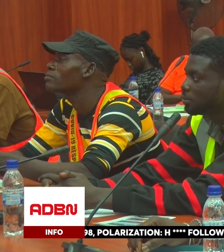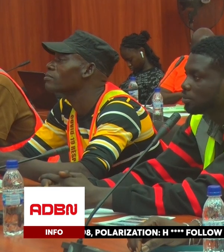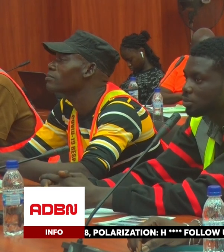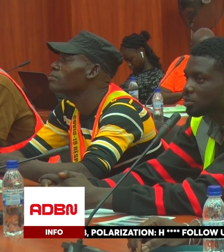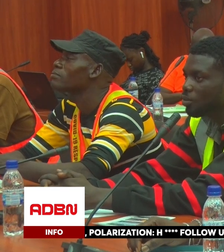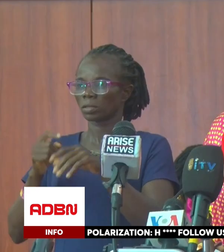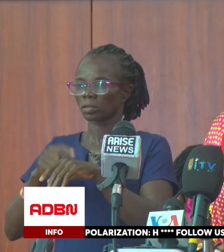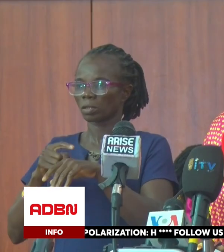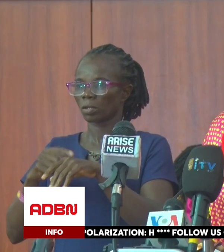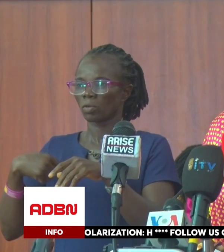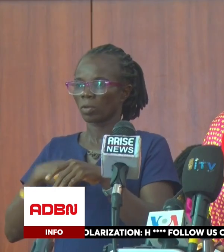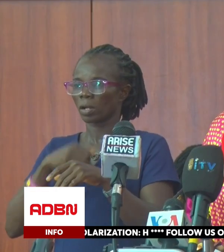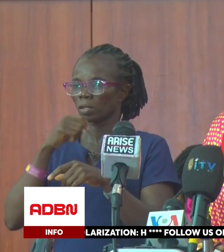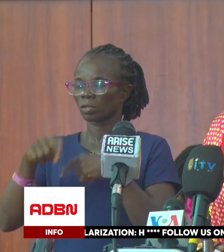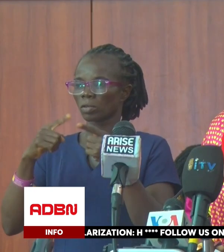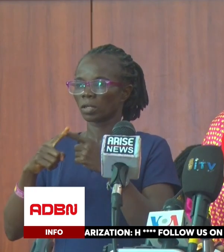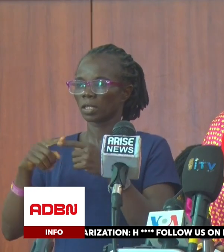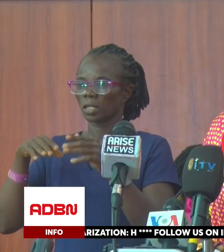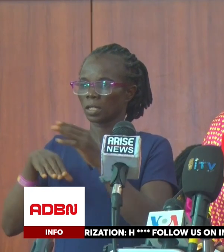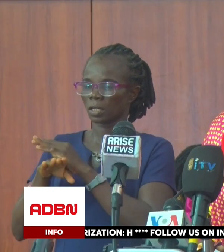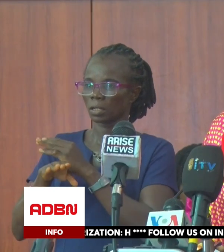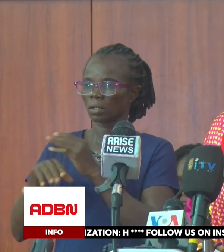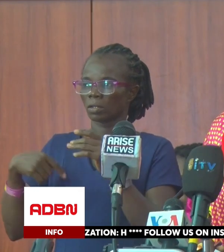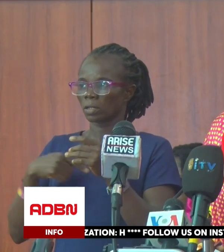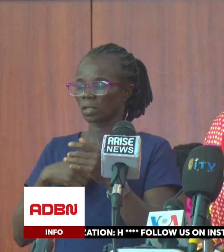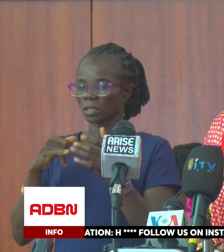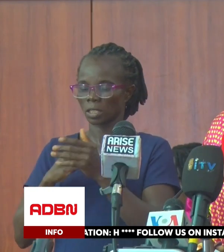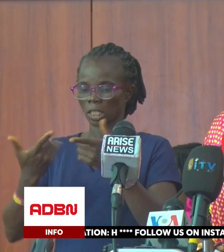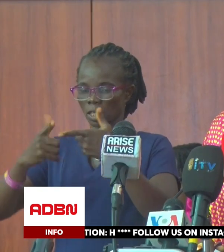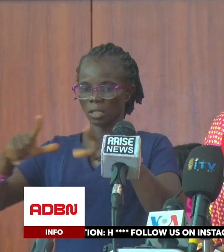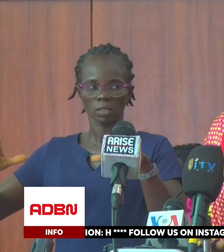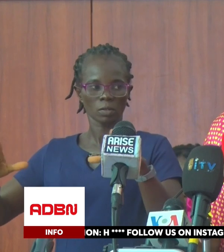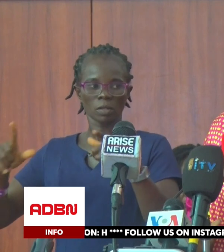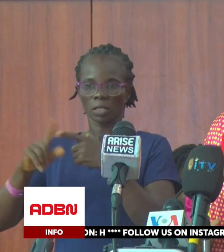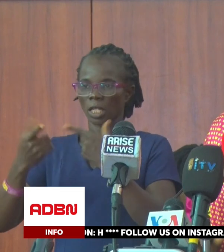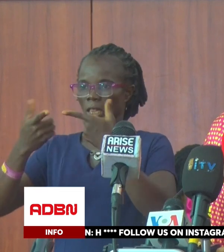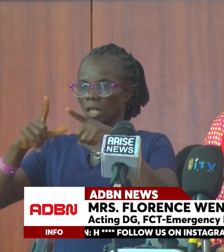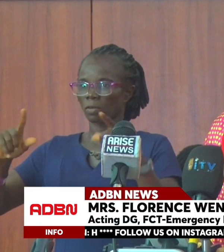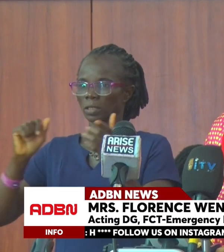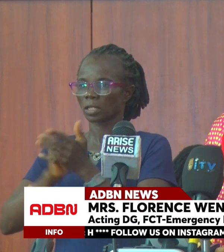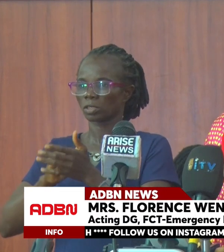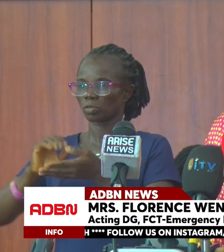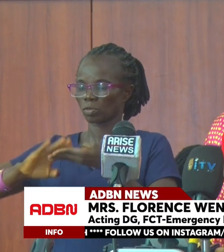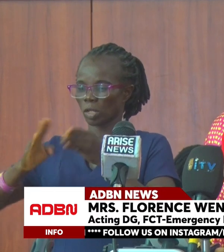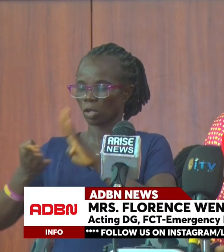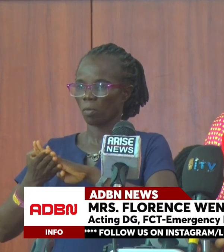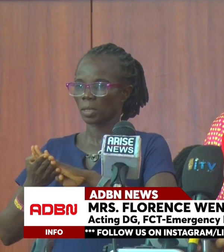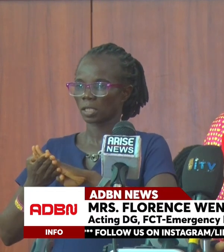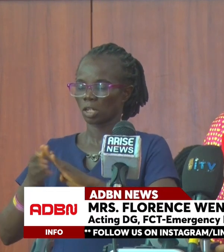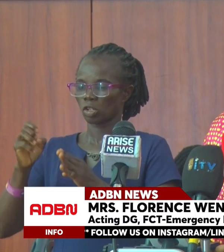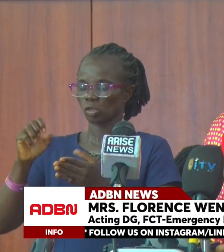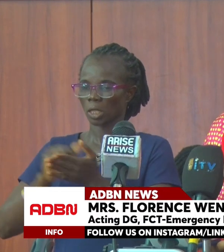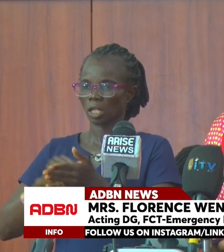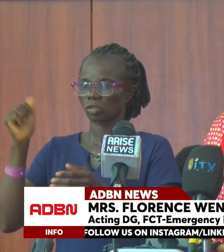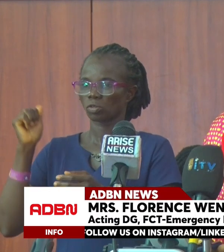collaborate in ensuring proper orientation. And we use languages that will come down to your level so that